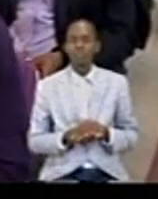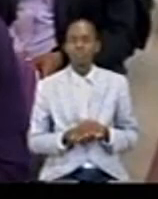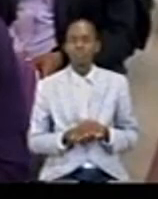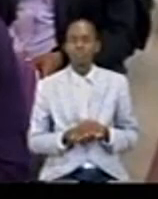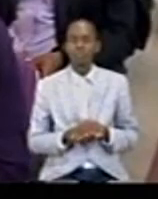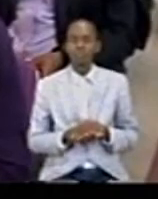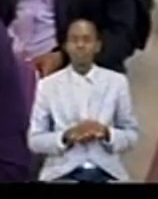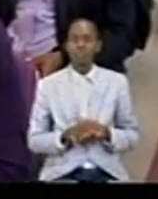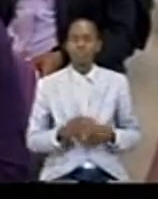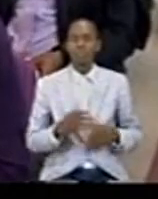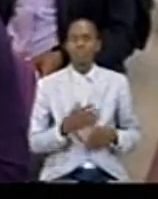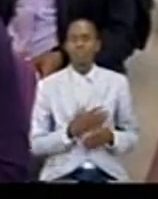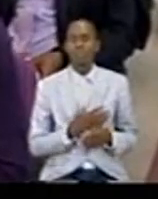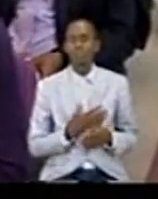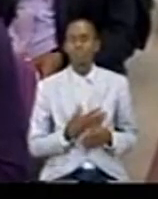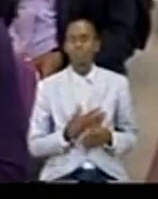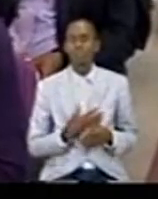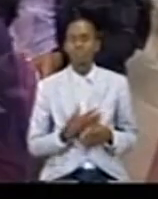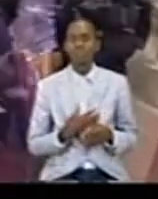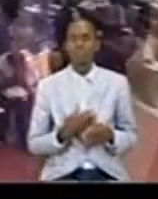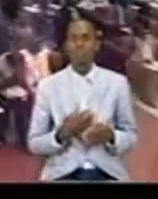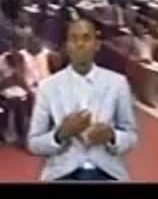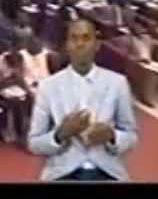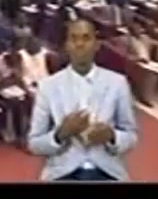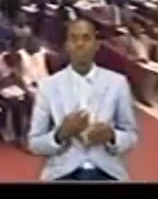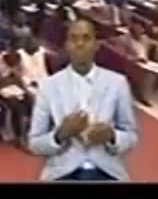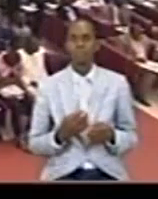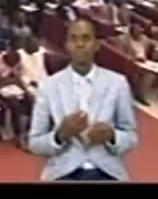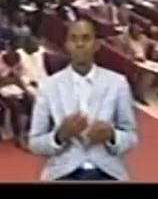Say it confidently.